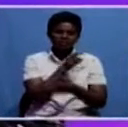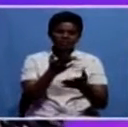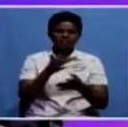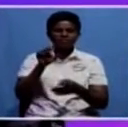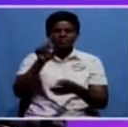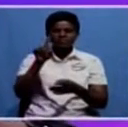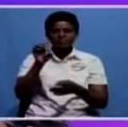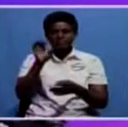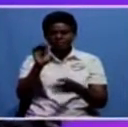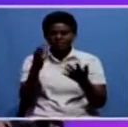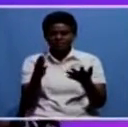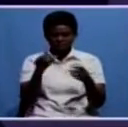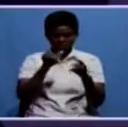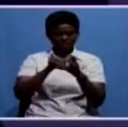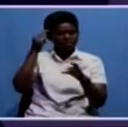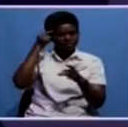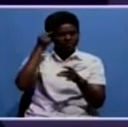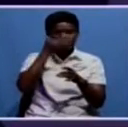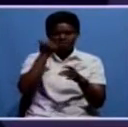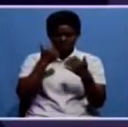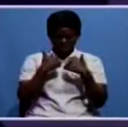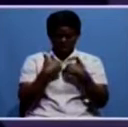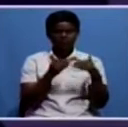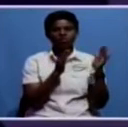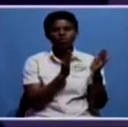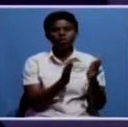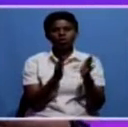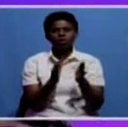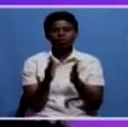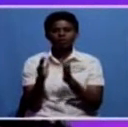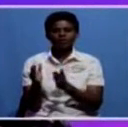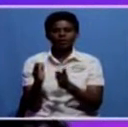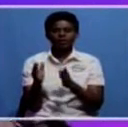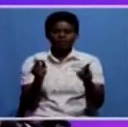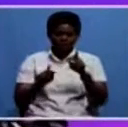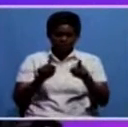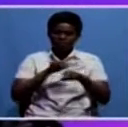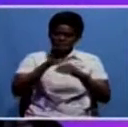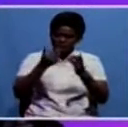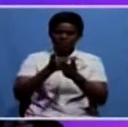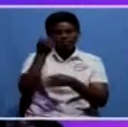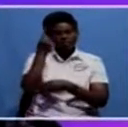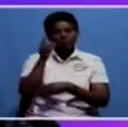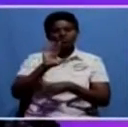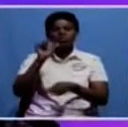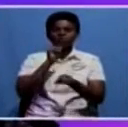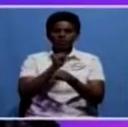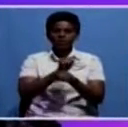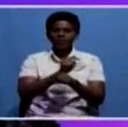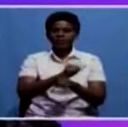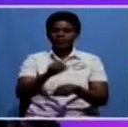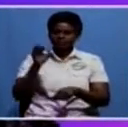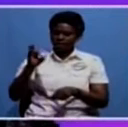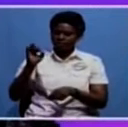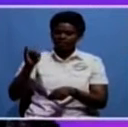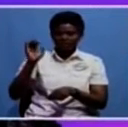enforcement, because in government there must be order. Everybody must understand their role. So the FIC role is provided for to